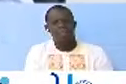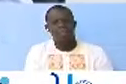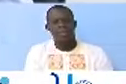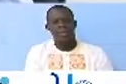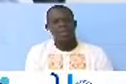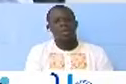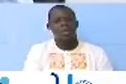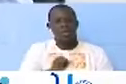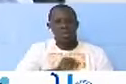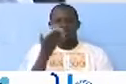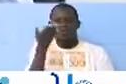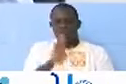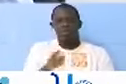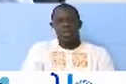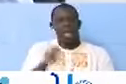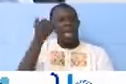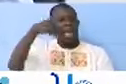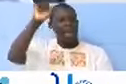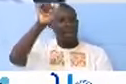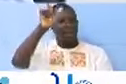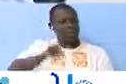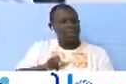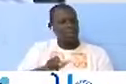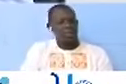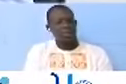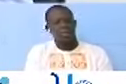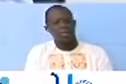where? He said to me, from the elder.